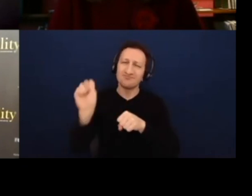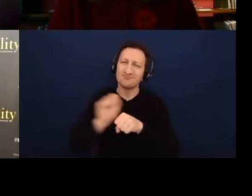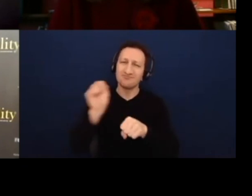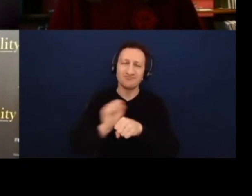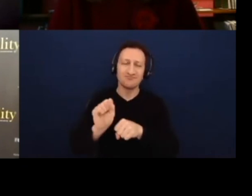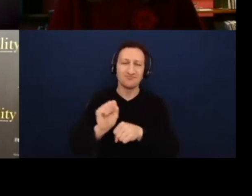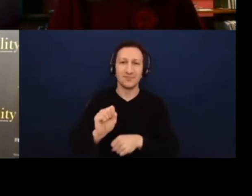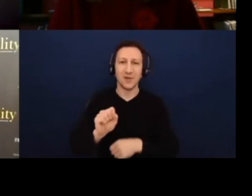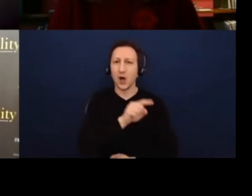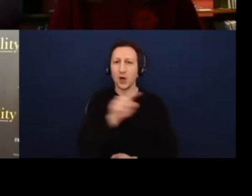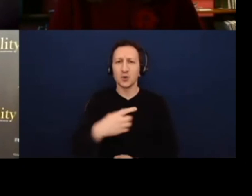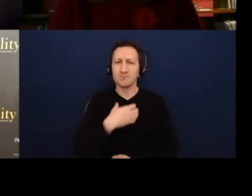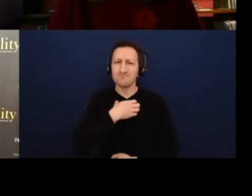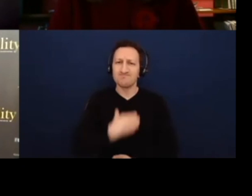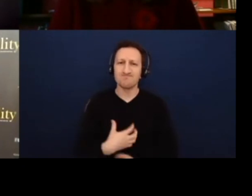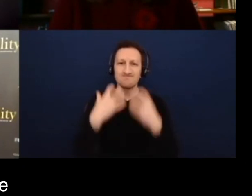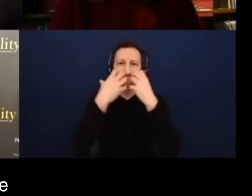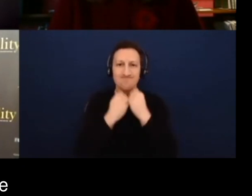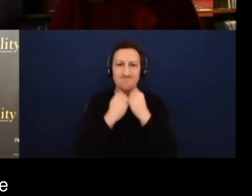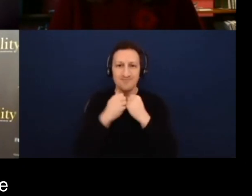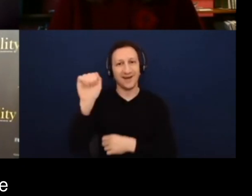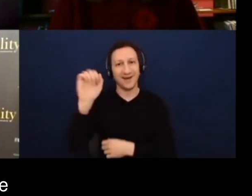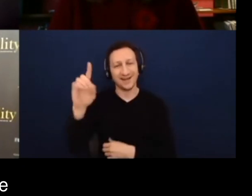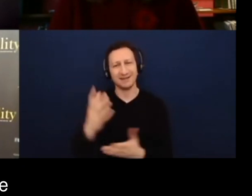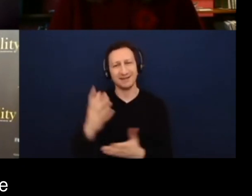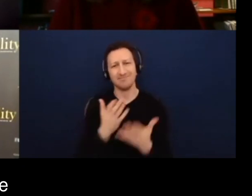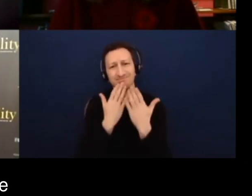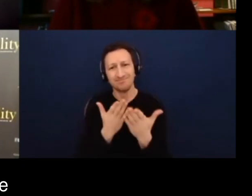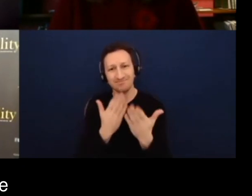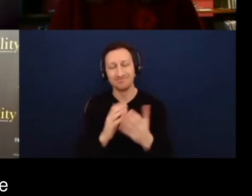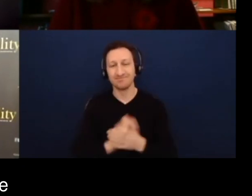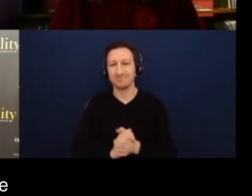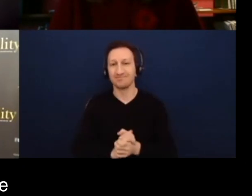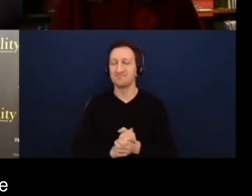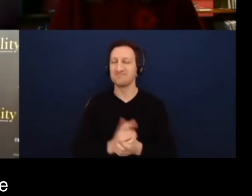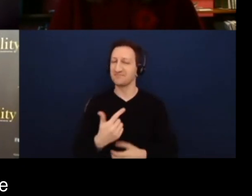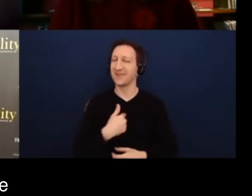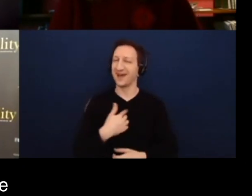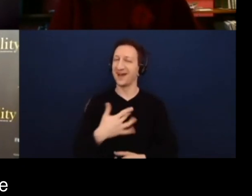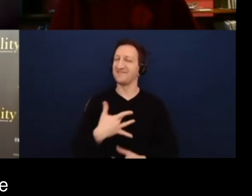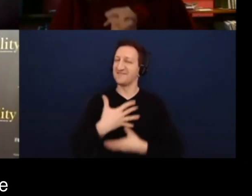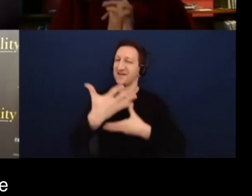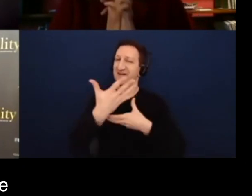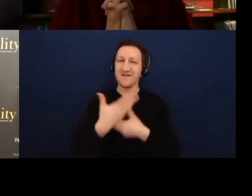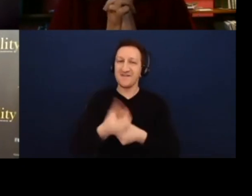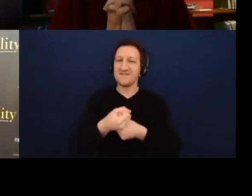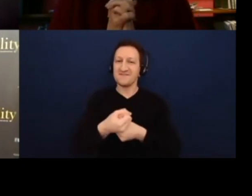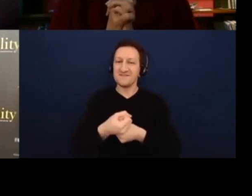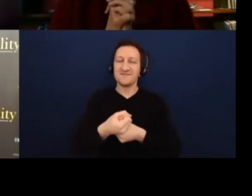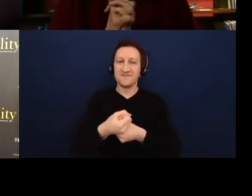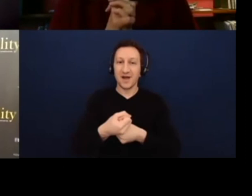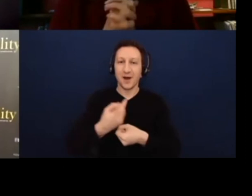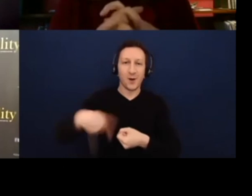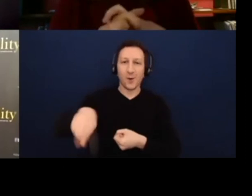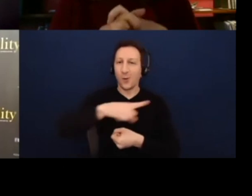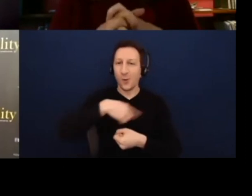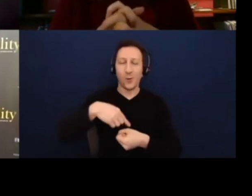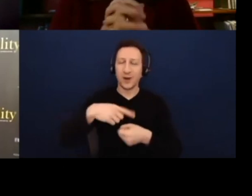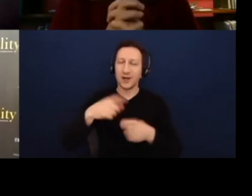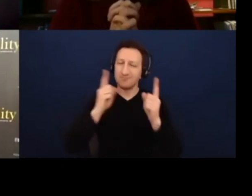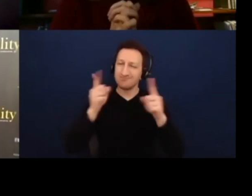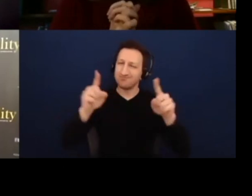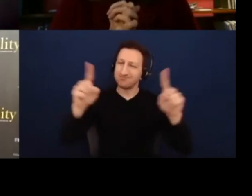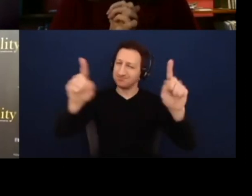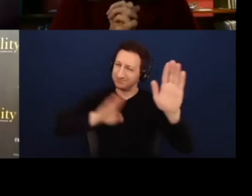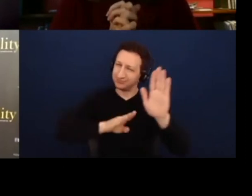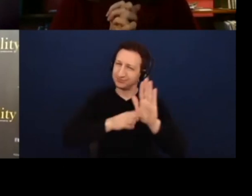passion towards this cause, and that I know we have a lot of work still to do, but we've come a long way.